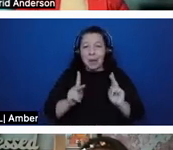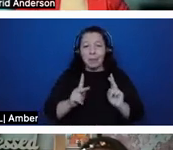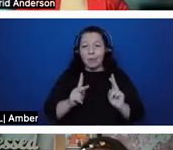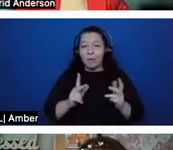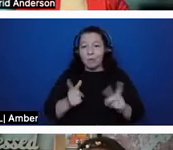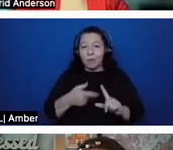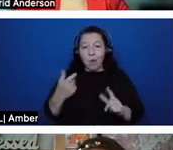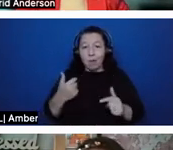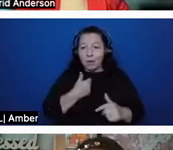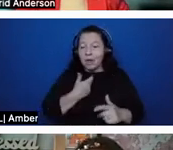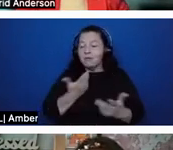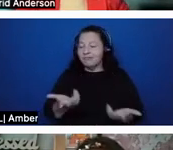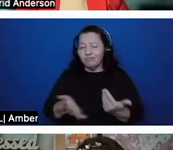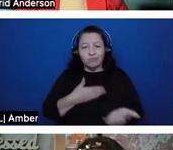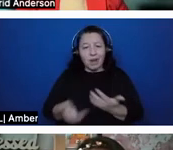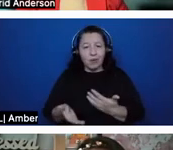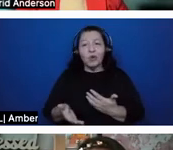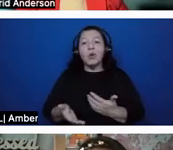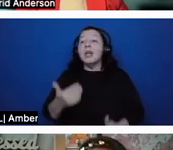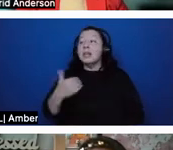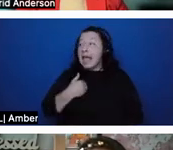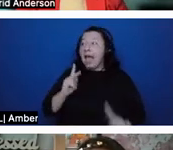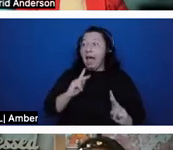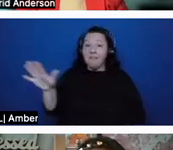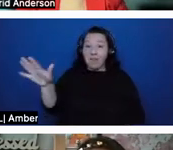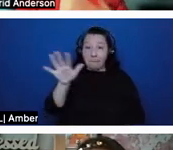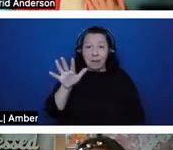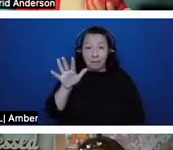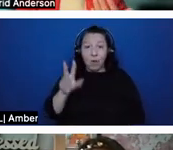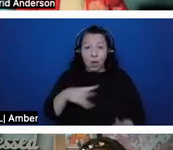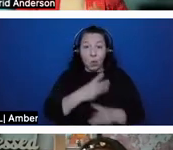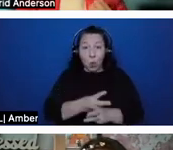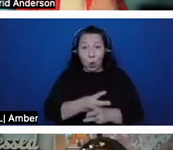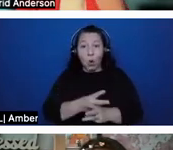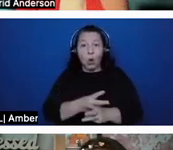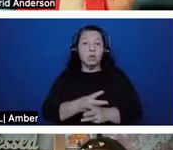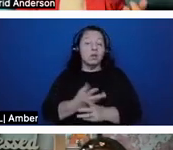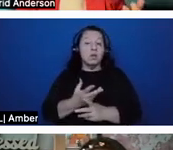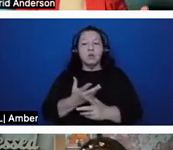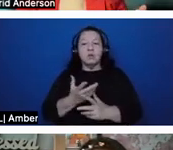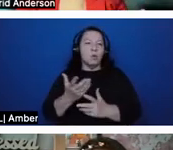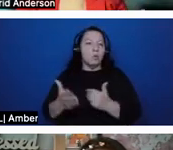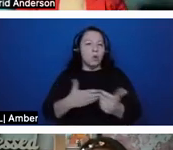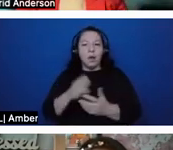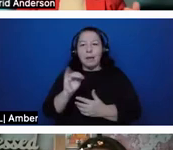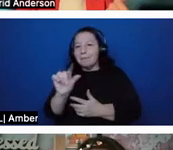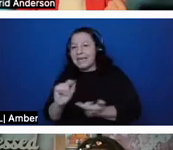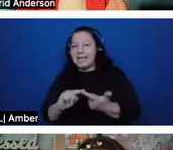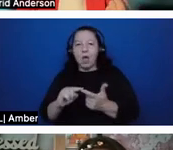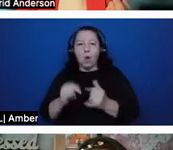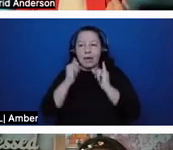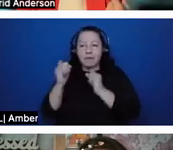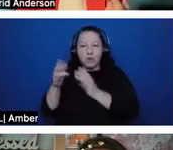are predators who groom, whether we're talking about the media, whether we're talking about an individual